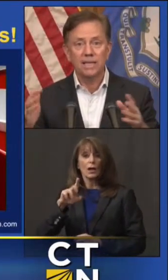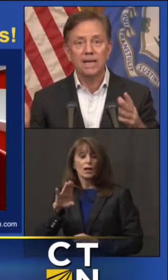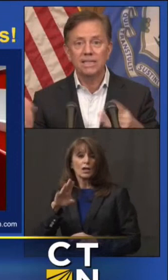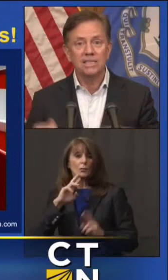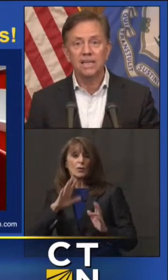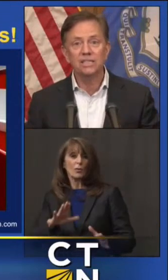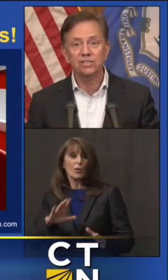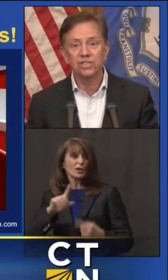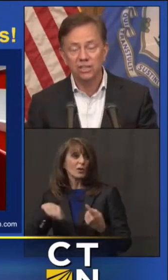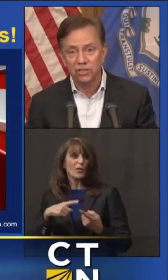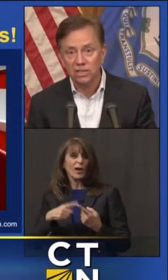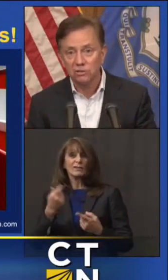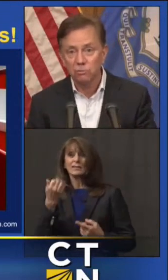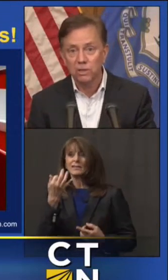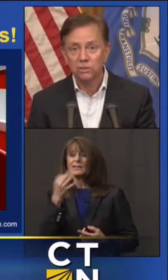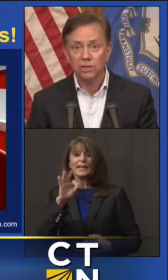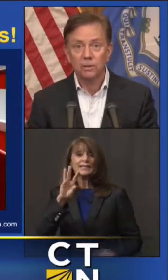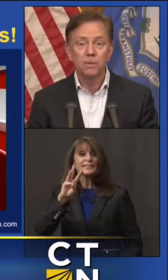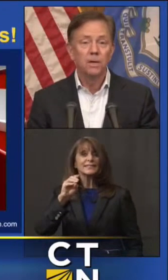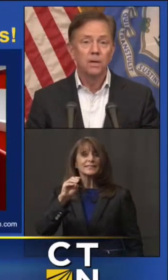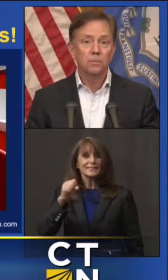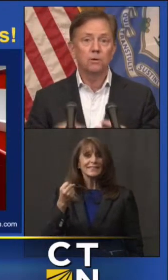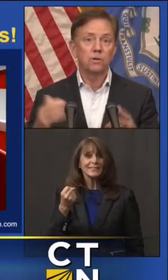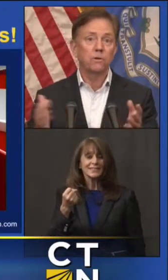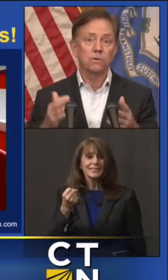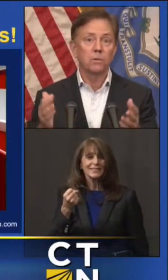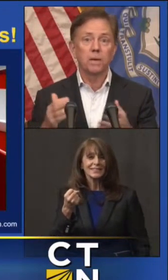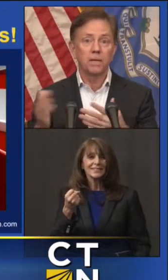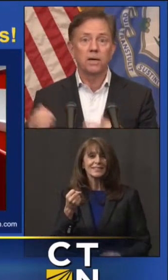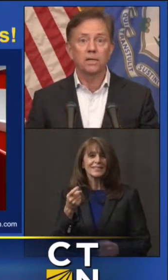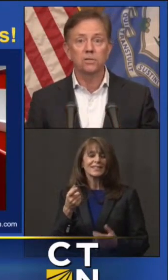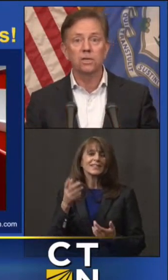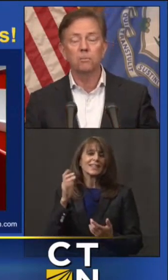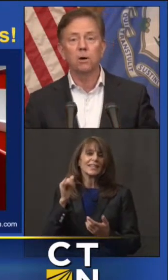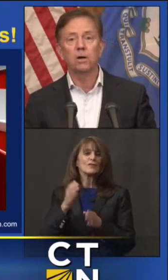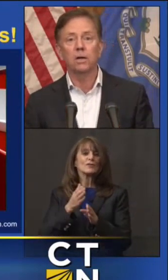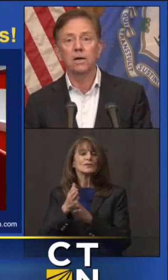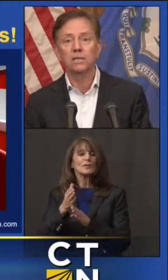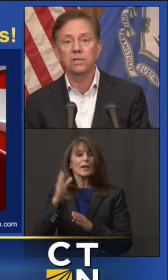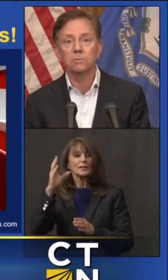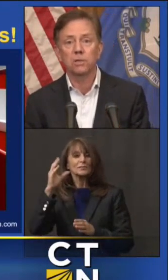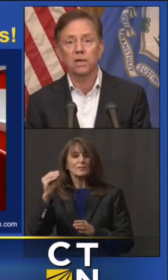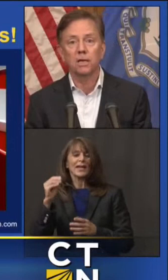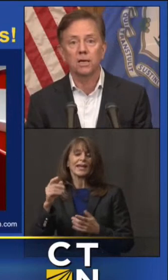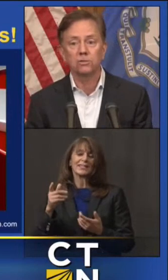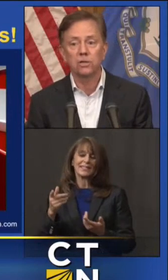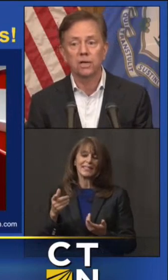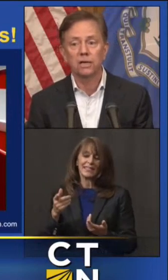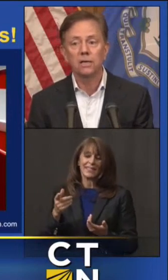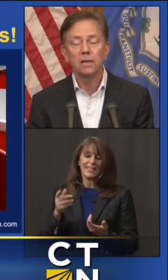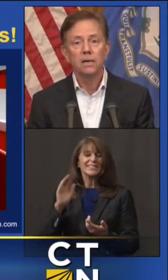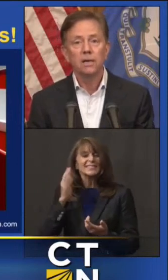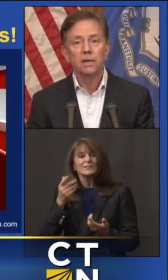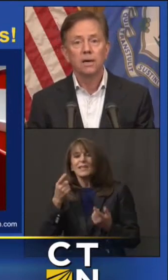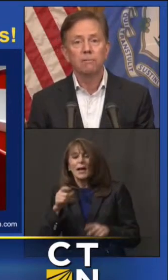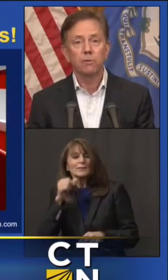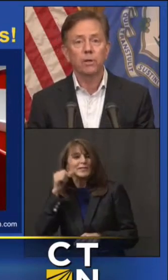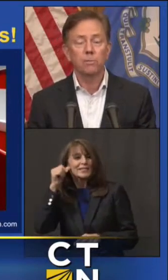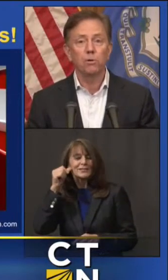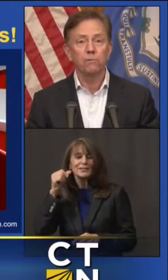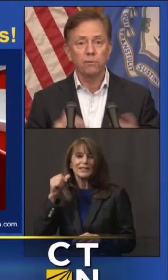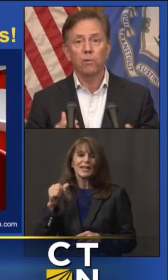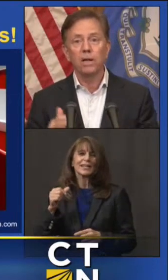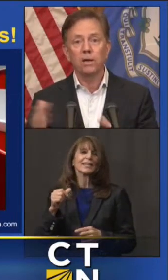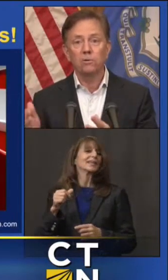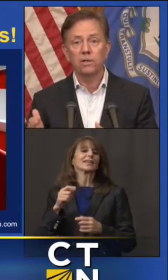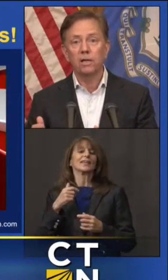in the 1960s, which to most of you is the Ming Dynasty. To Mark and I, it seems like yesterday. He quickly